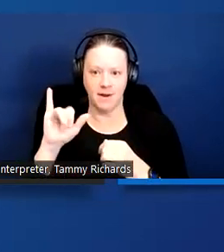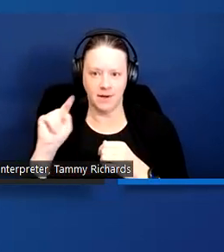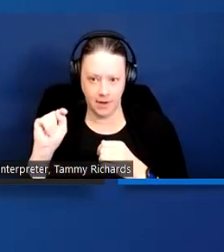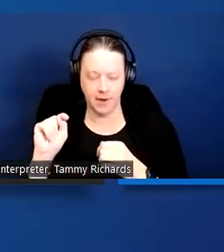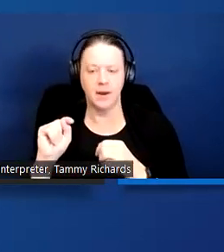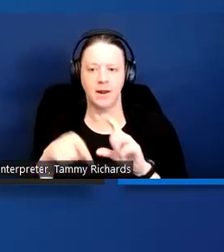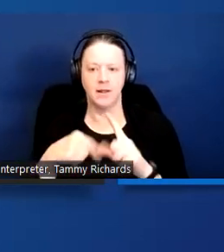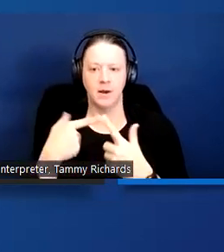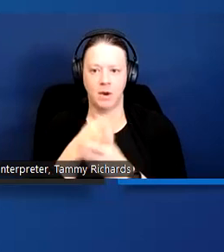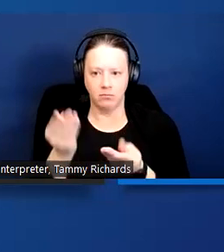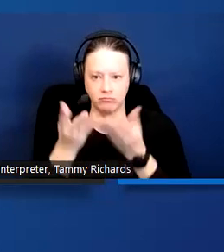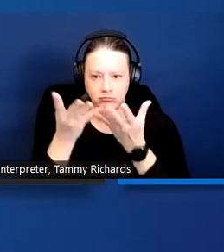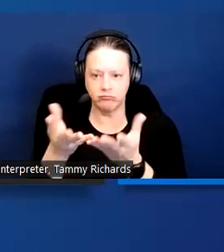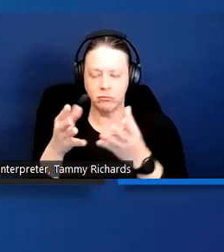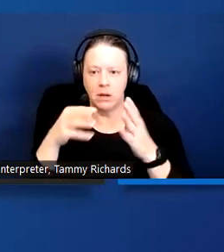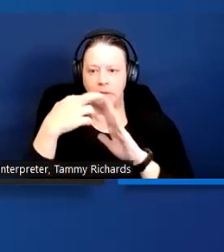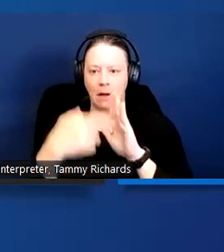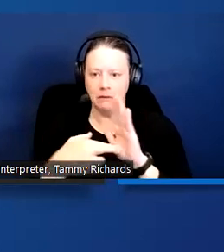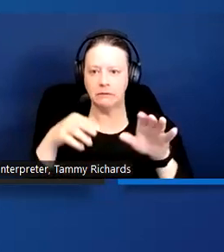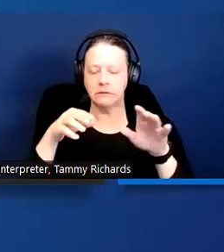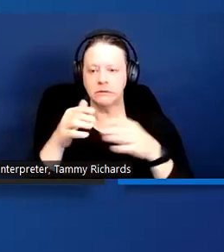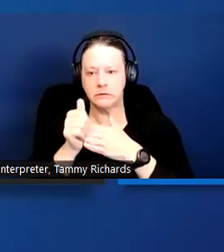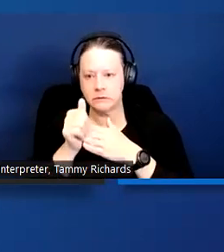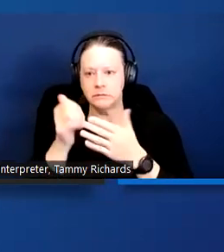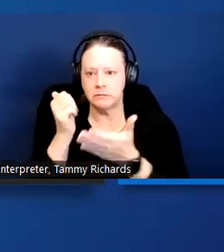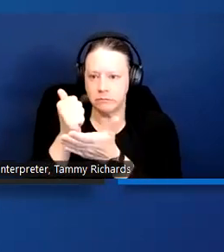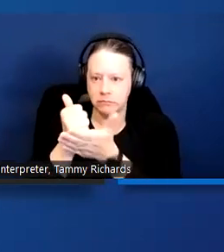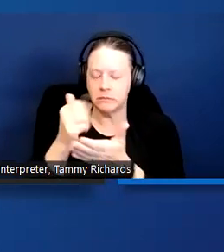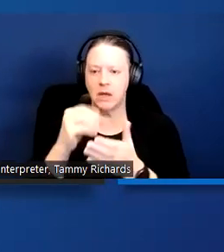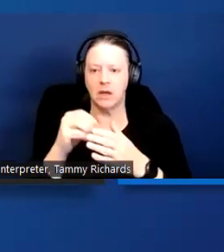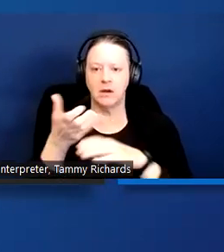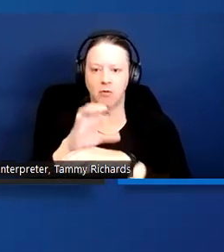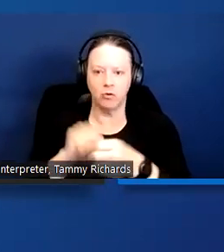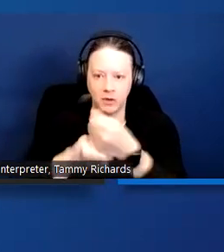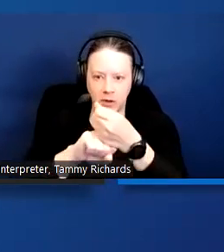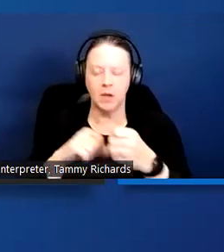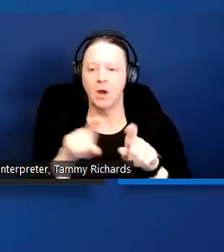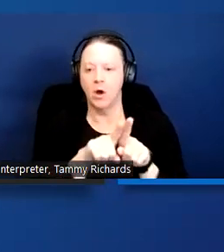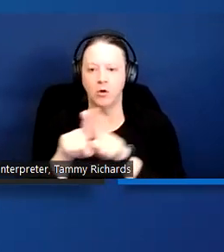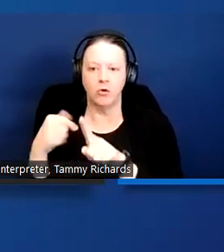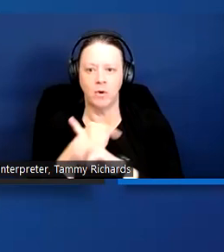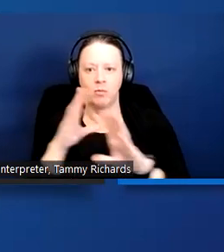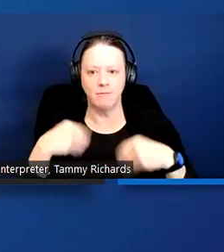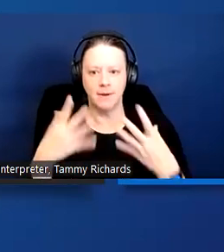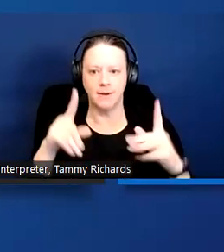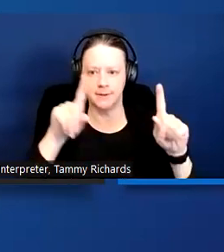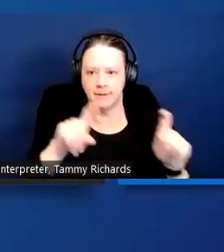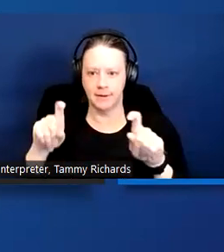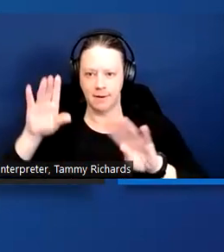this guidance and enforcement. Will help a lot with testing and evaluation and such.